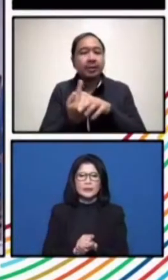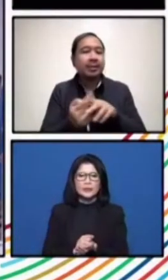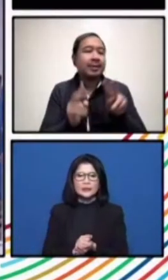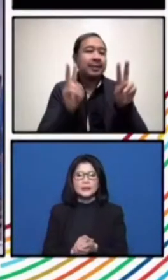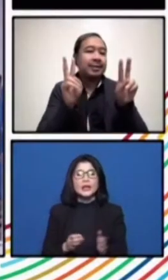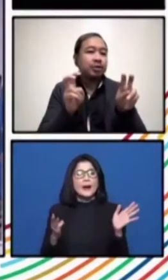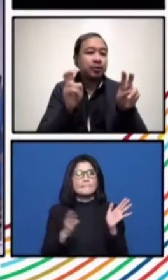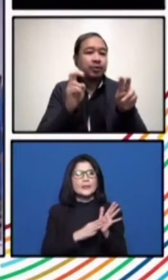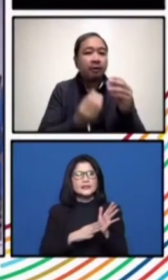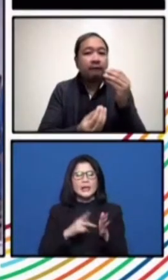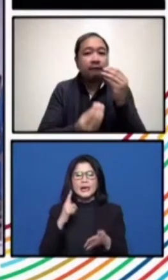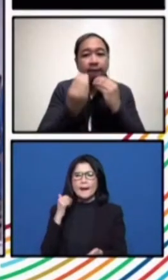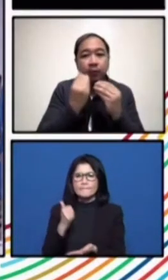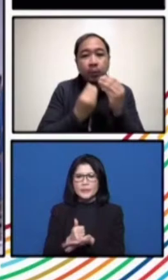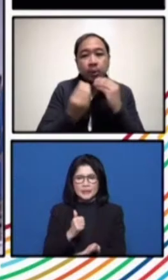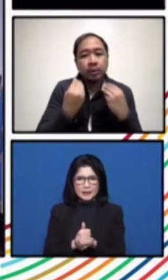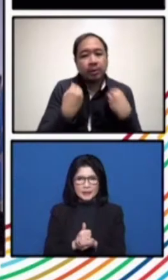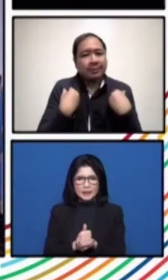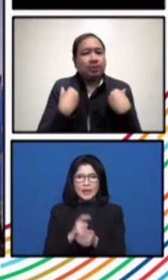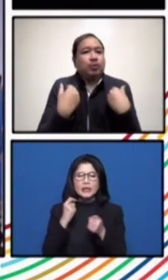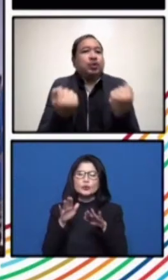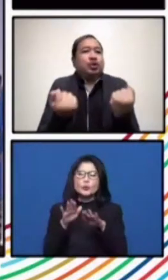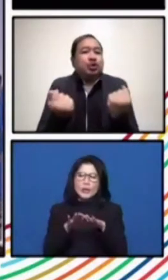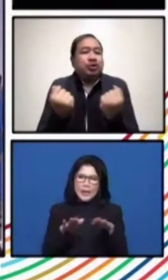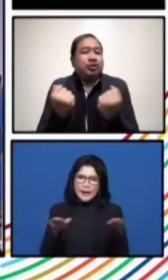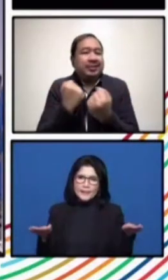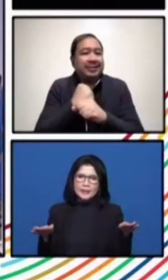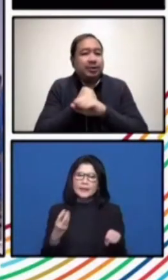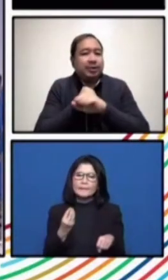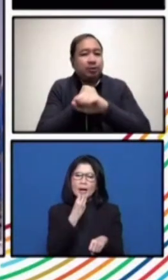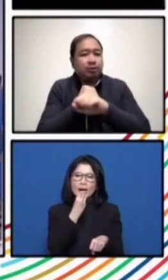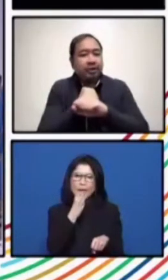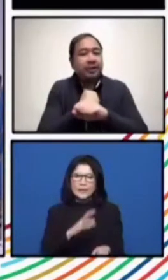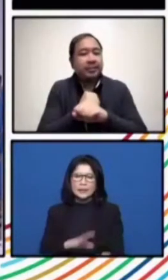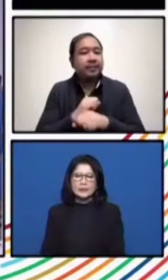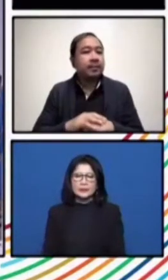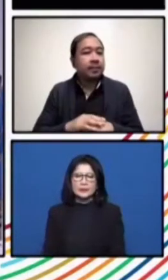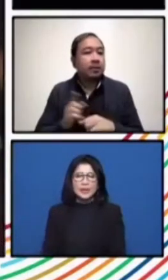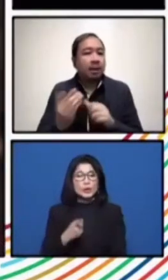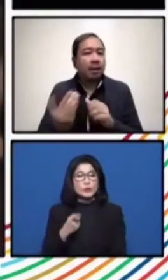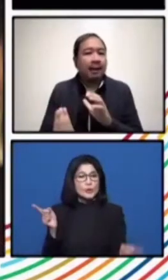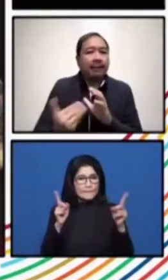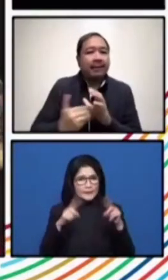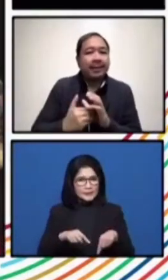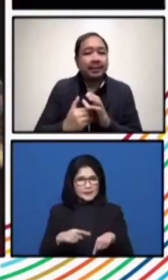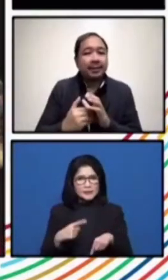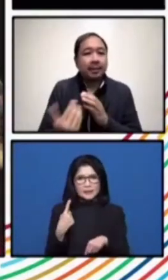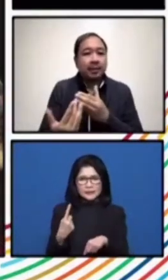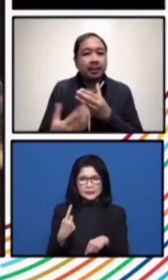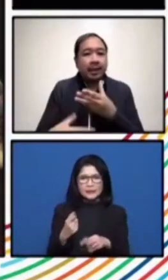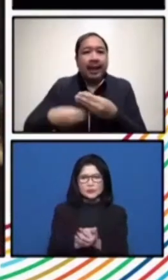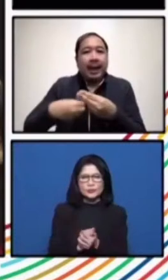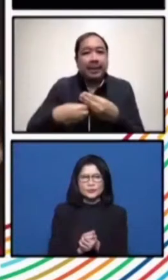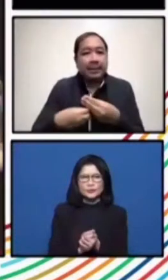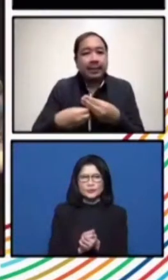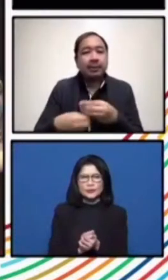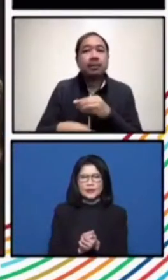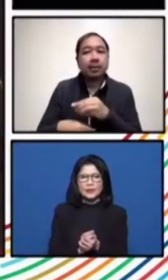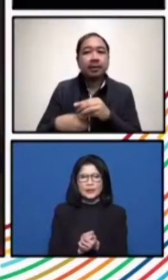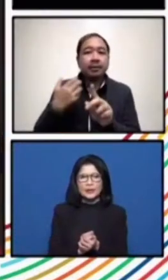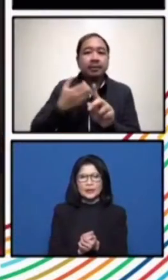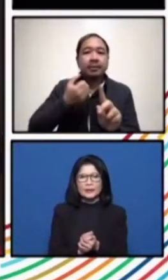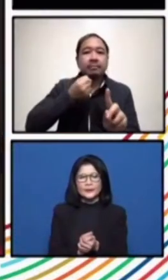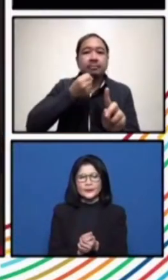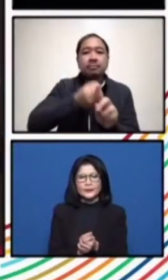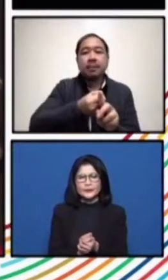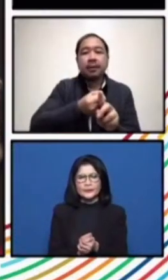security which has been another element that is really impacting people